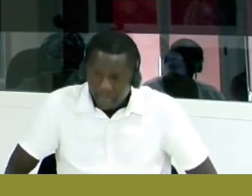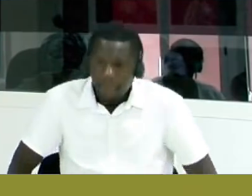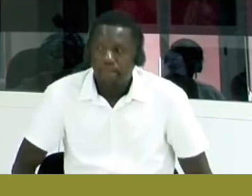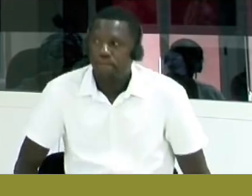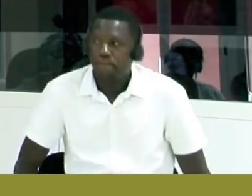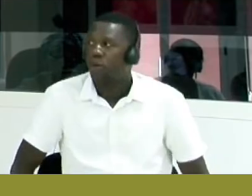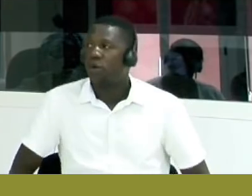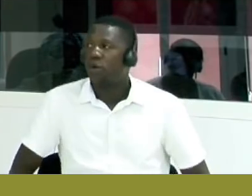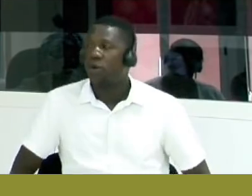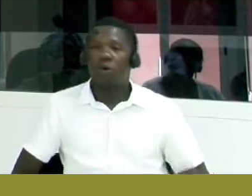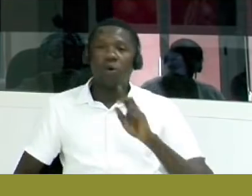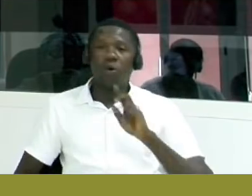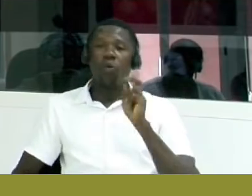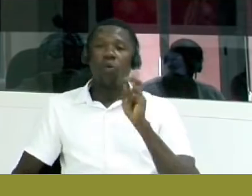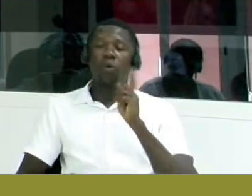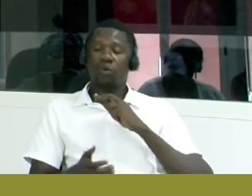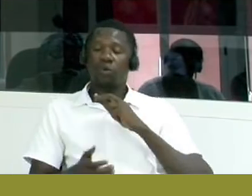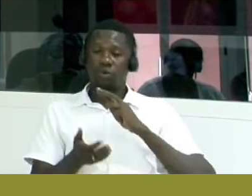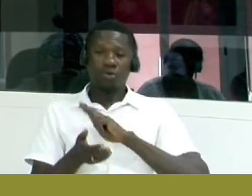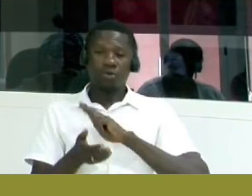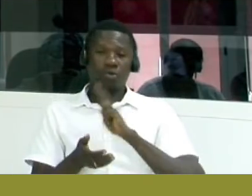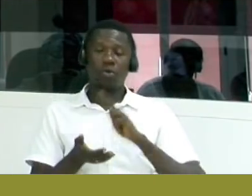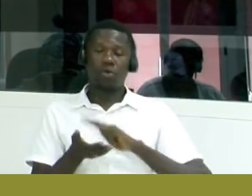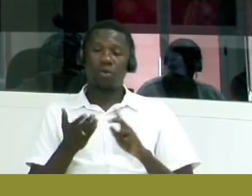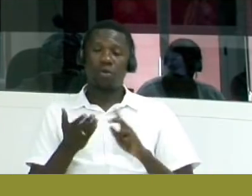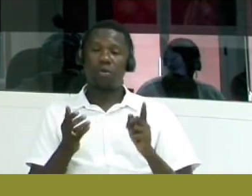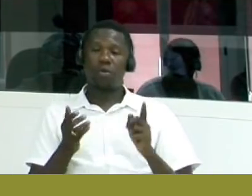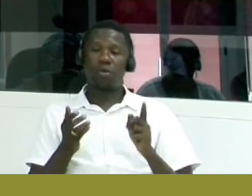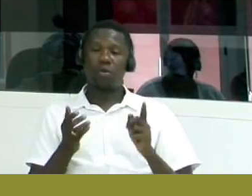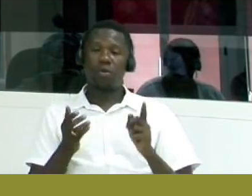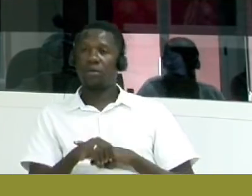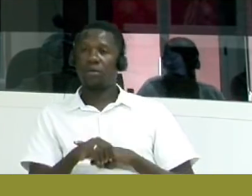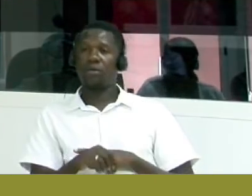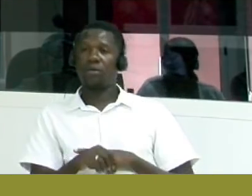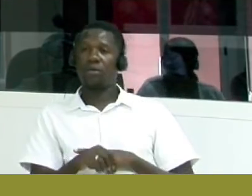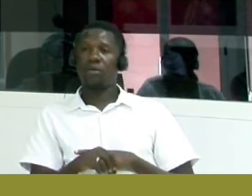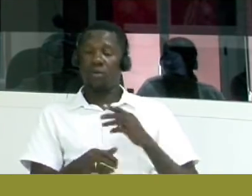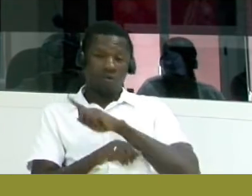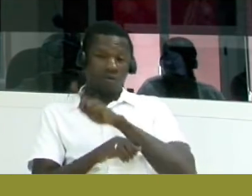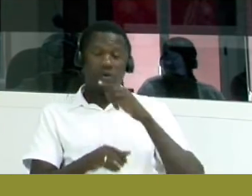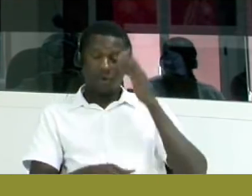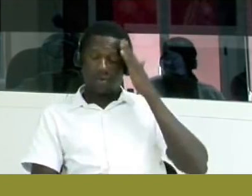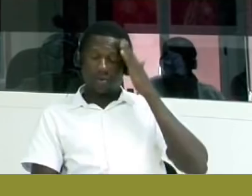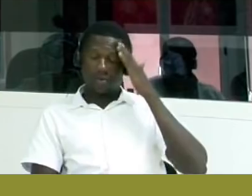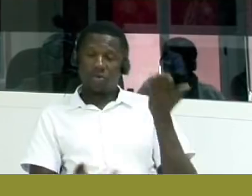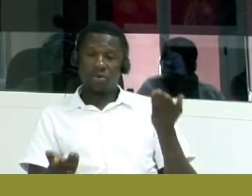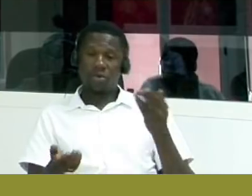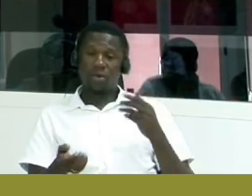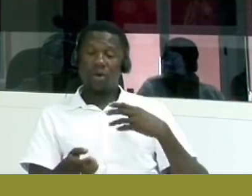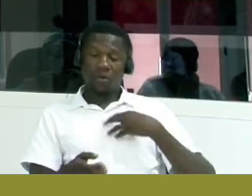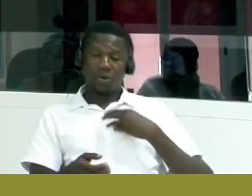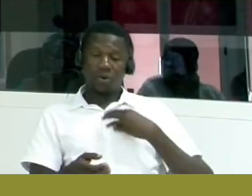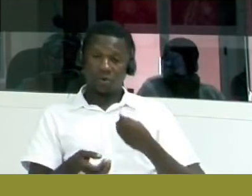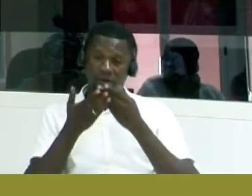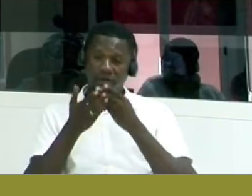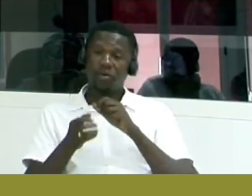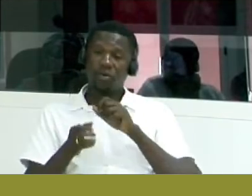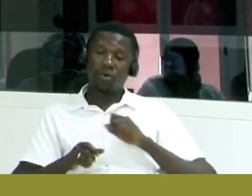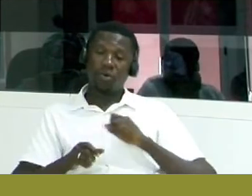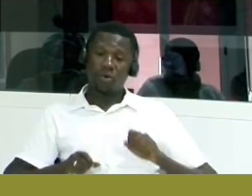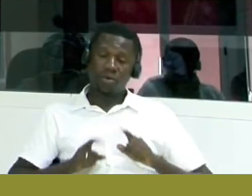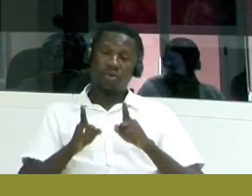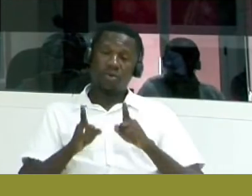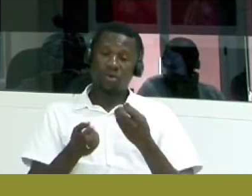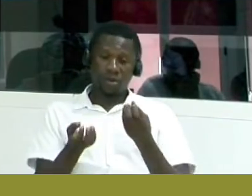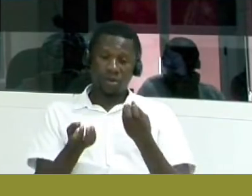all know. No, I want to give you the opportunity to give your own evidence. I cannot testify. No. So tell us